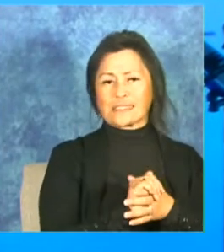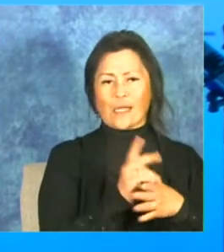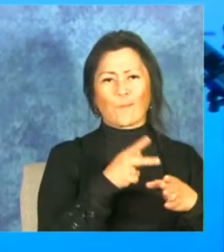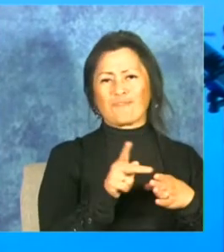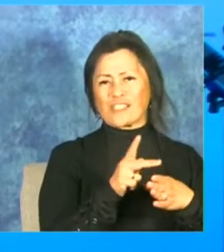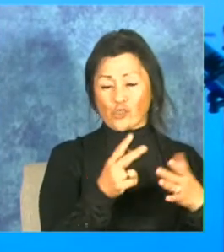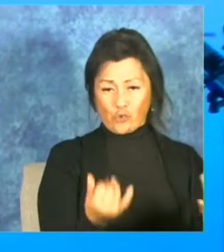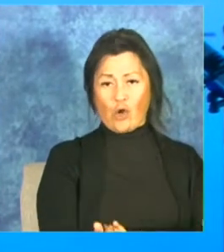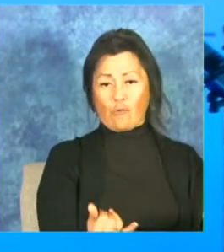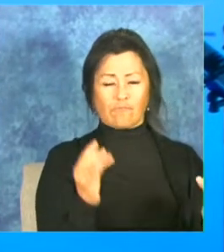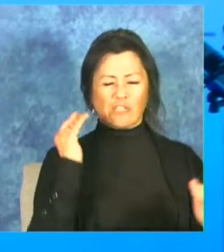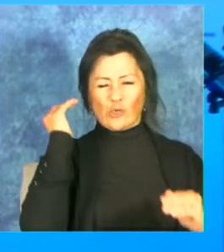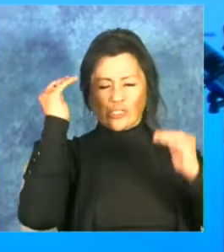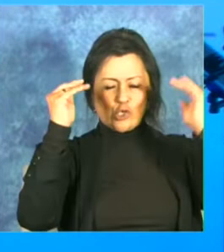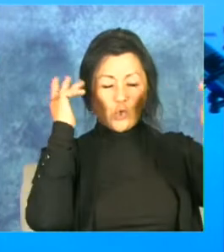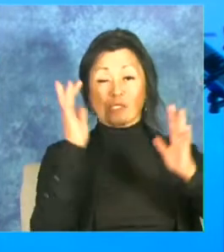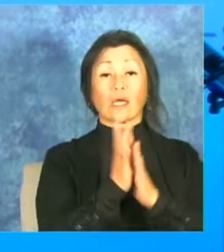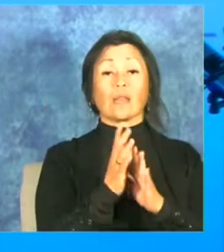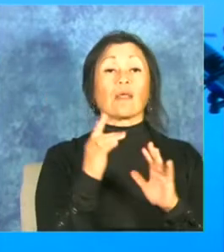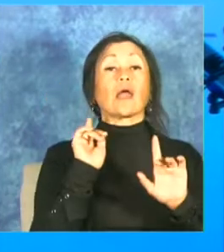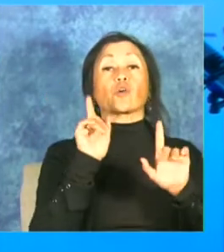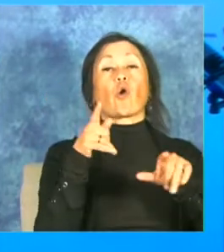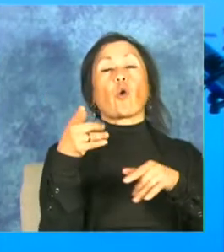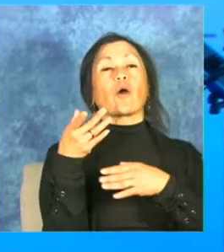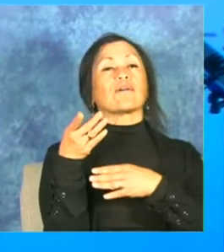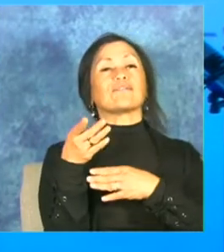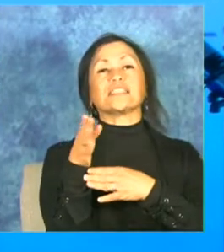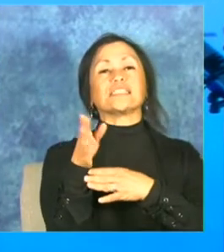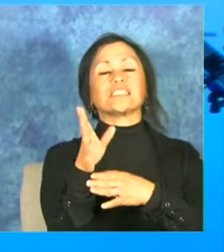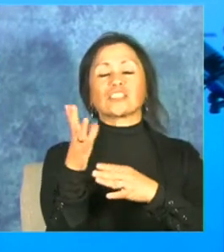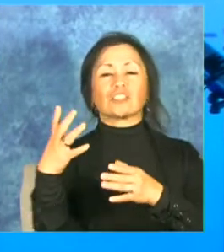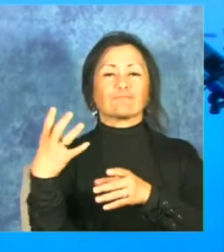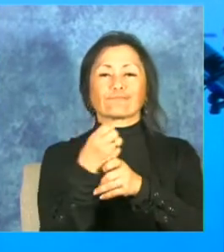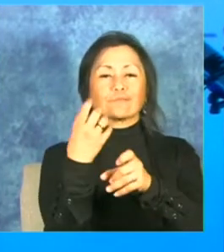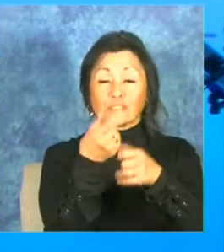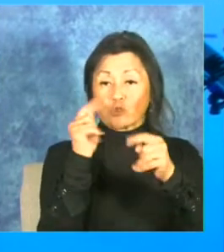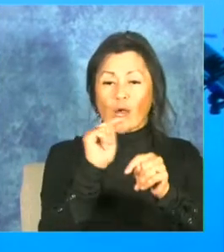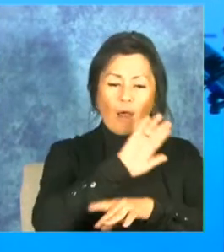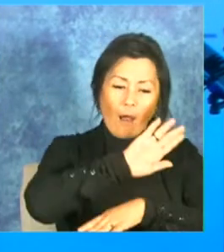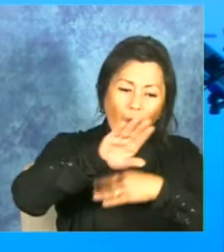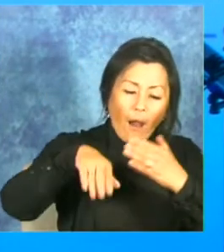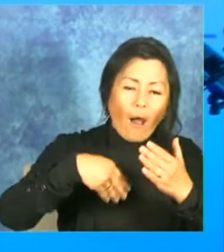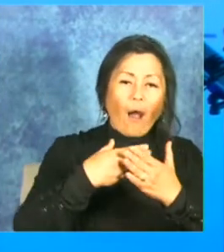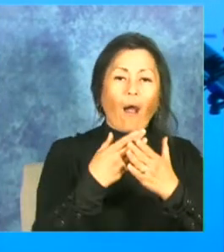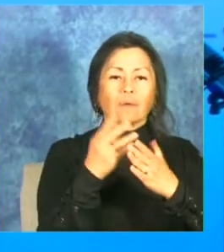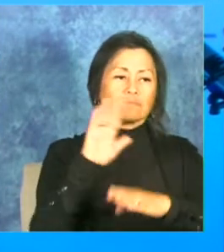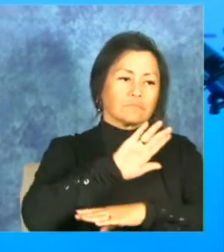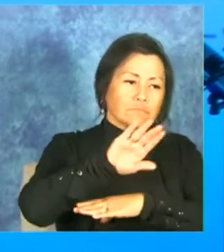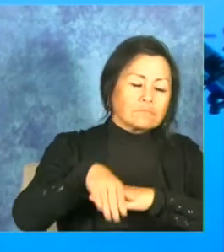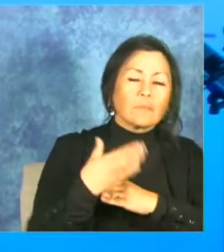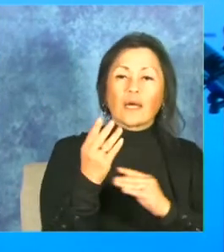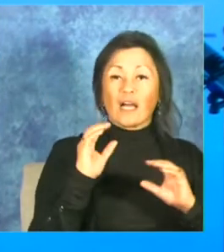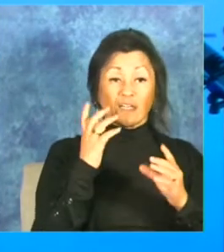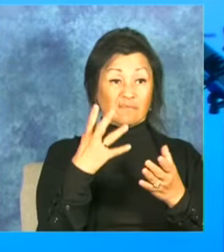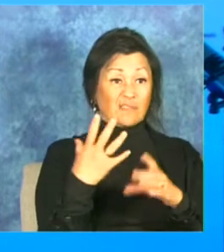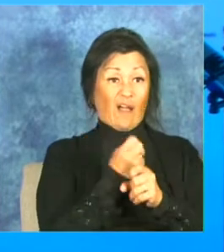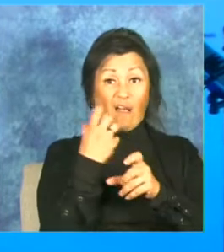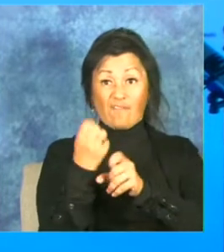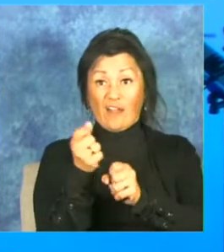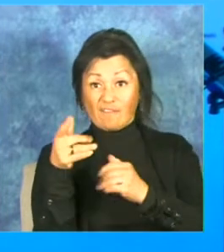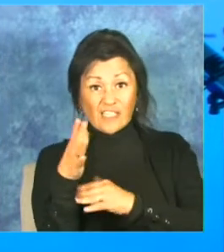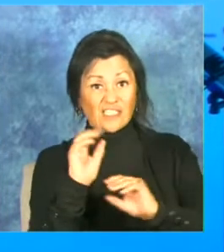Professionals now as adults. They've been out fishing all night long, and yet they have caught nothing. They've worked